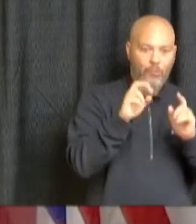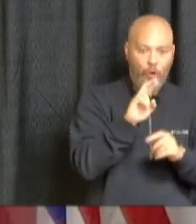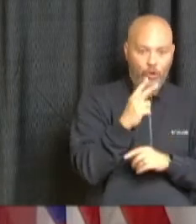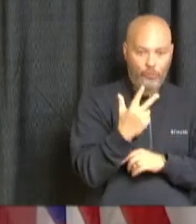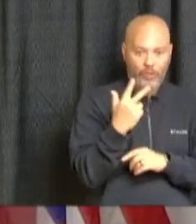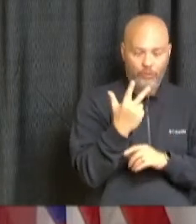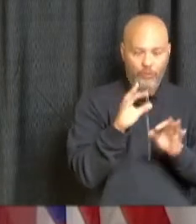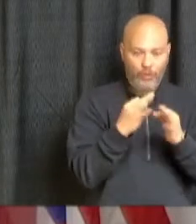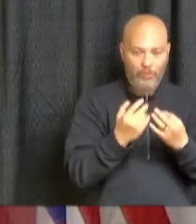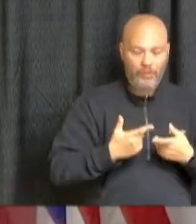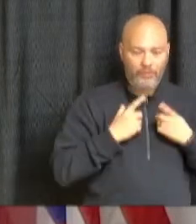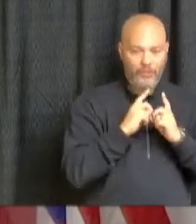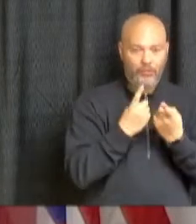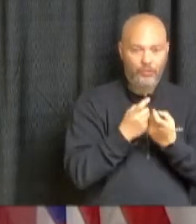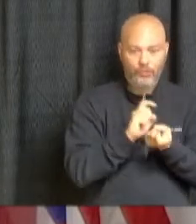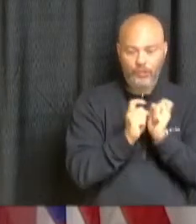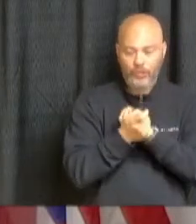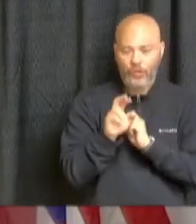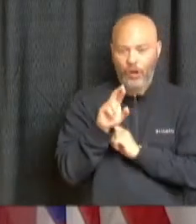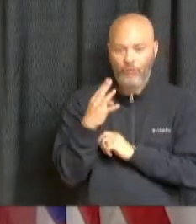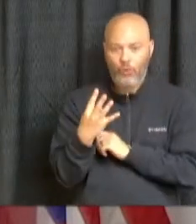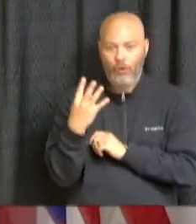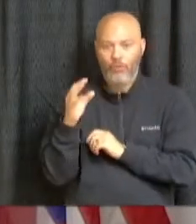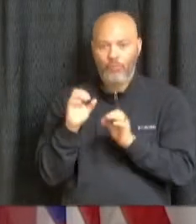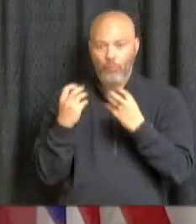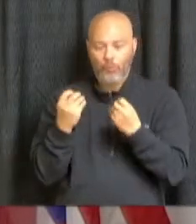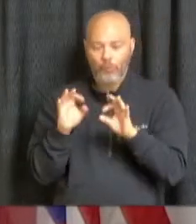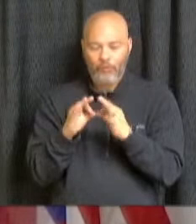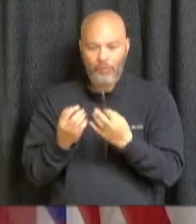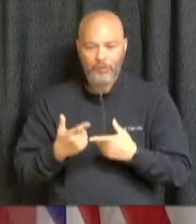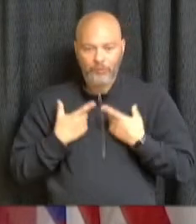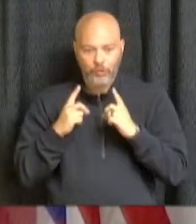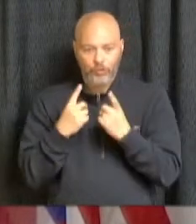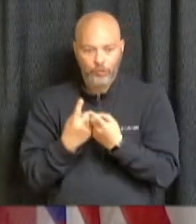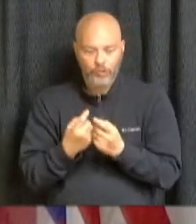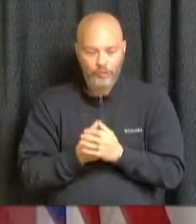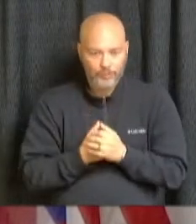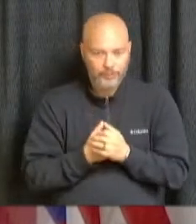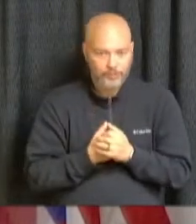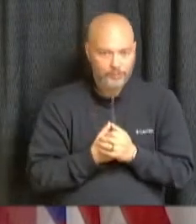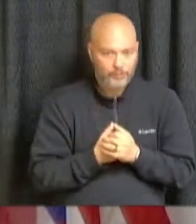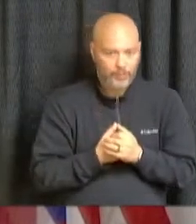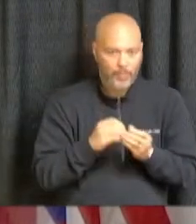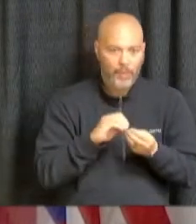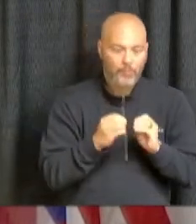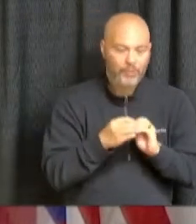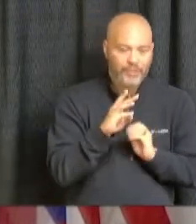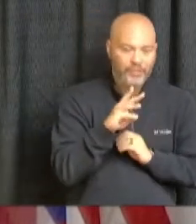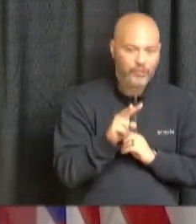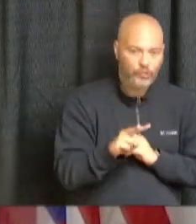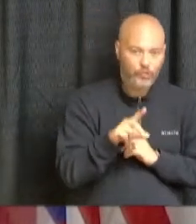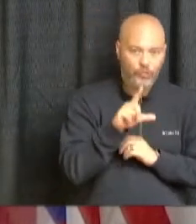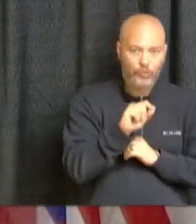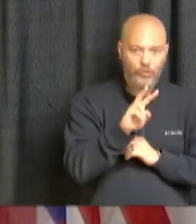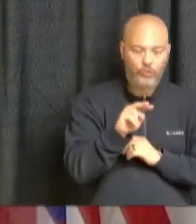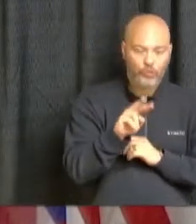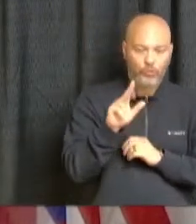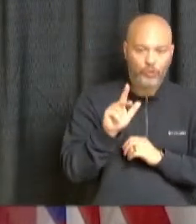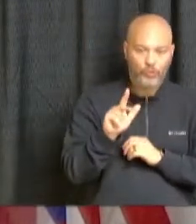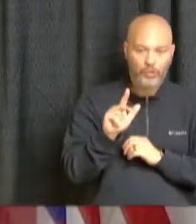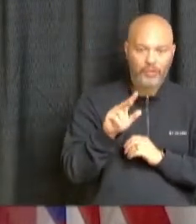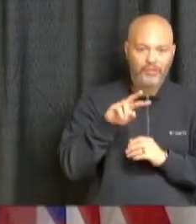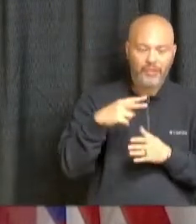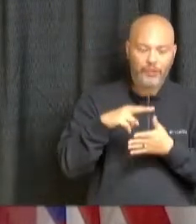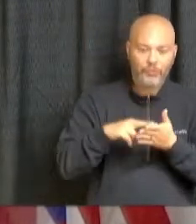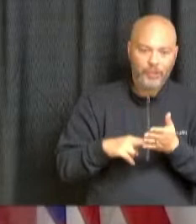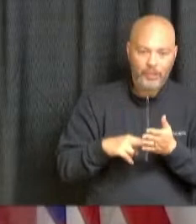R3 3-family residential district to R4 multiple family residential district. Ordinance 62,